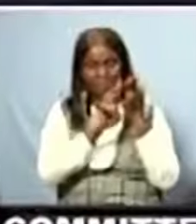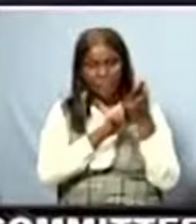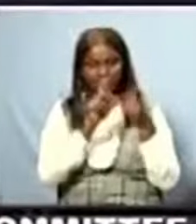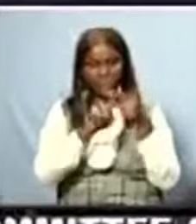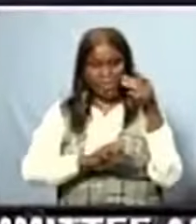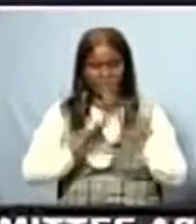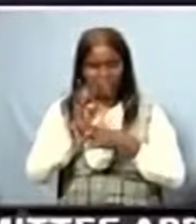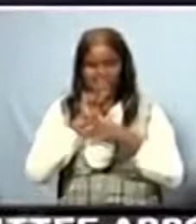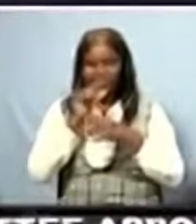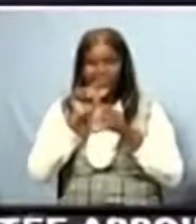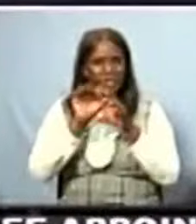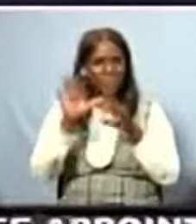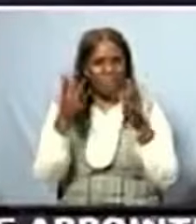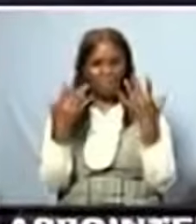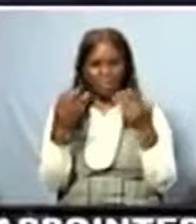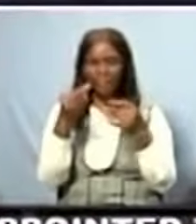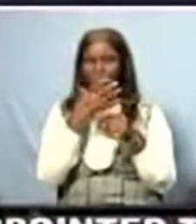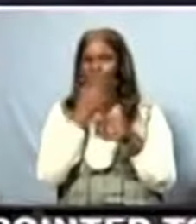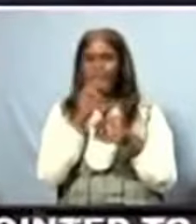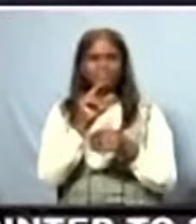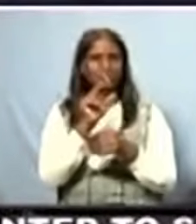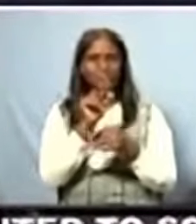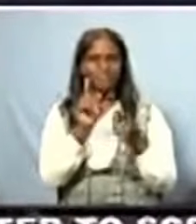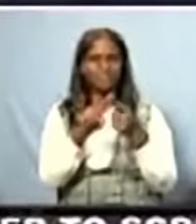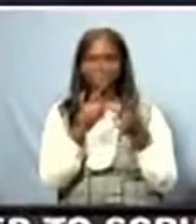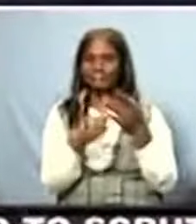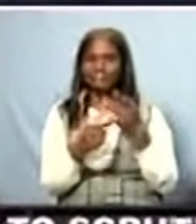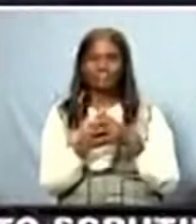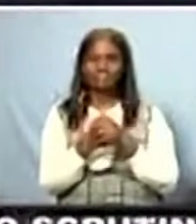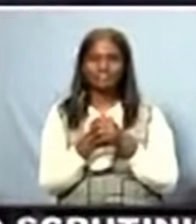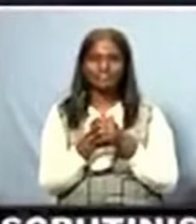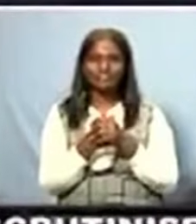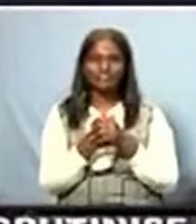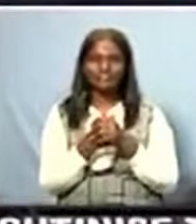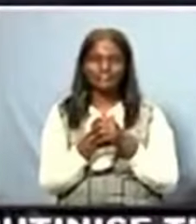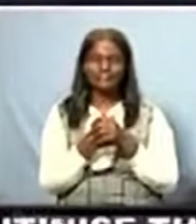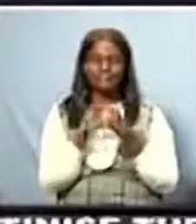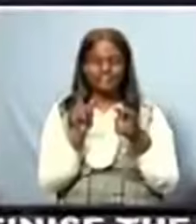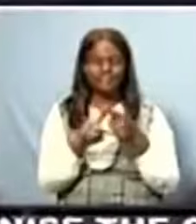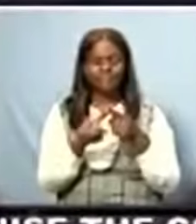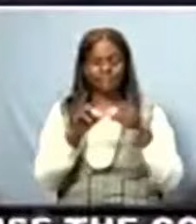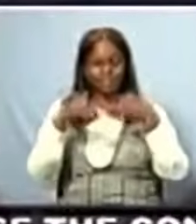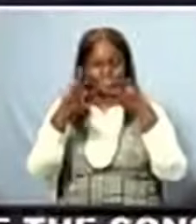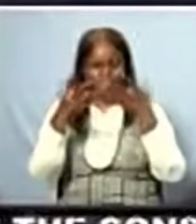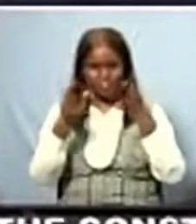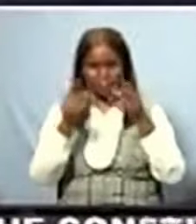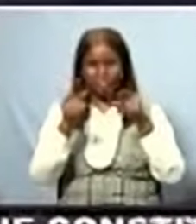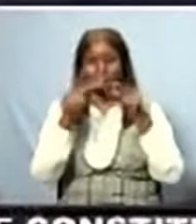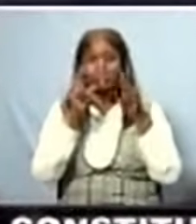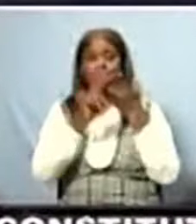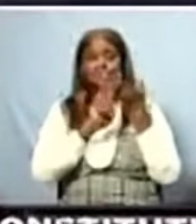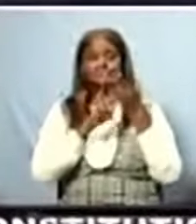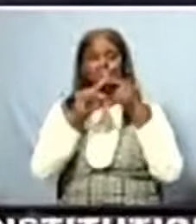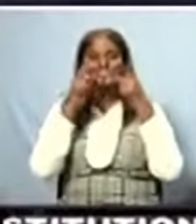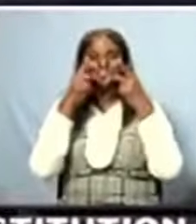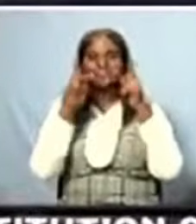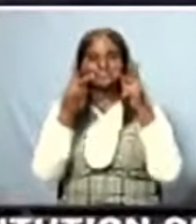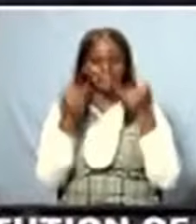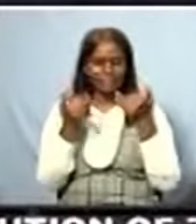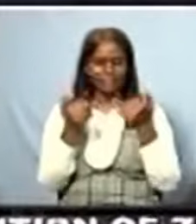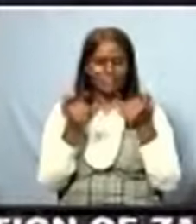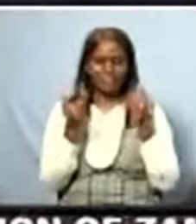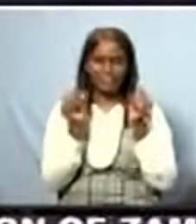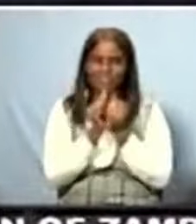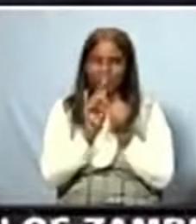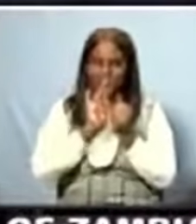no longer in the hands of the Commission to release that report to the public. It is